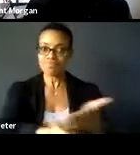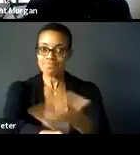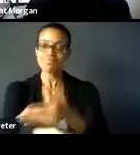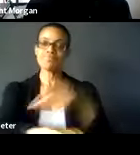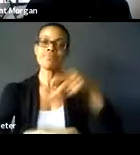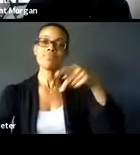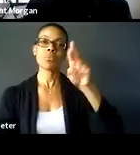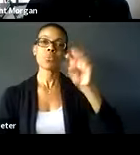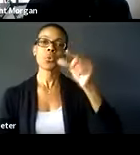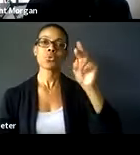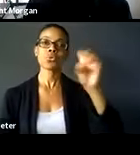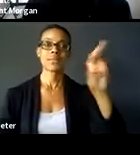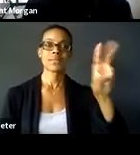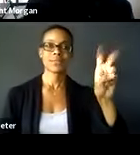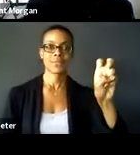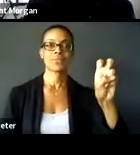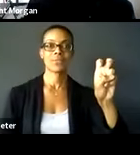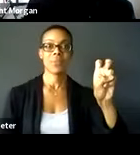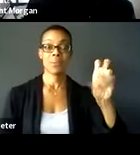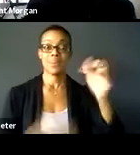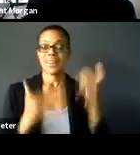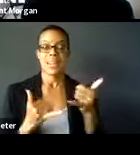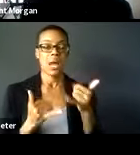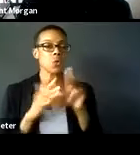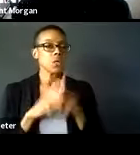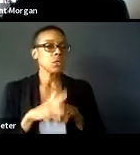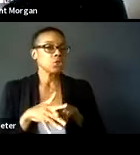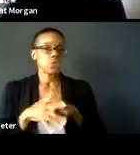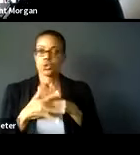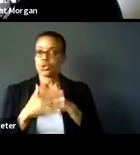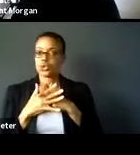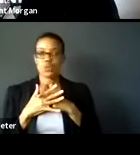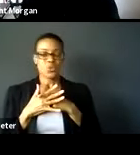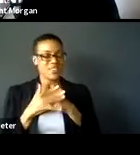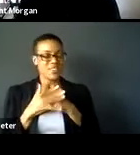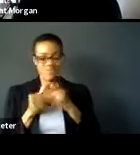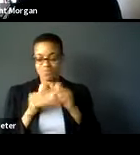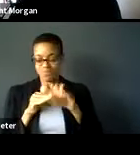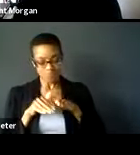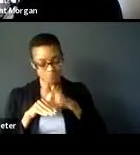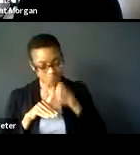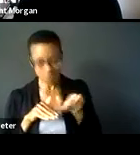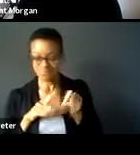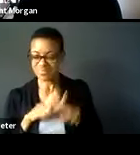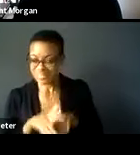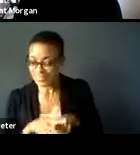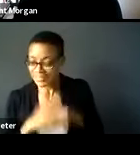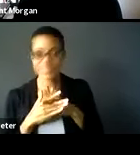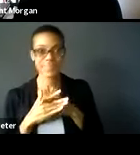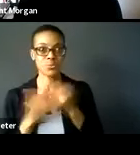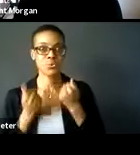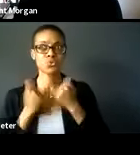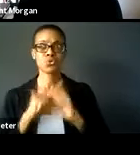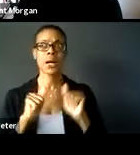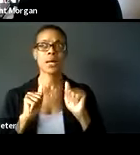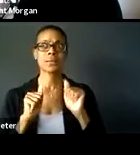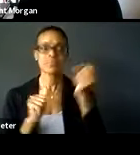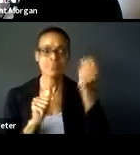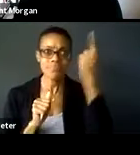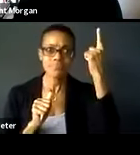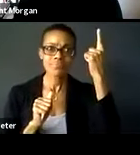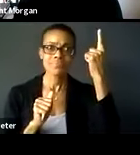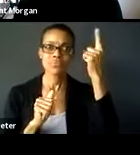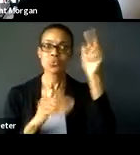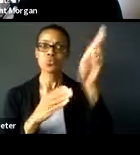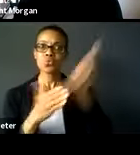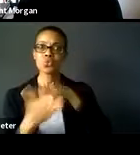just starting this work. We're just trying to understand even what racialized justice means.